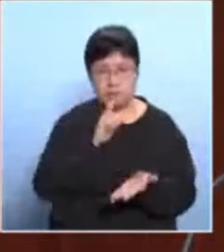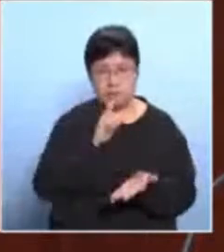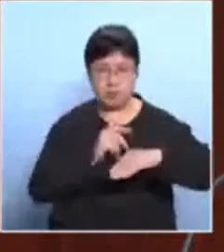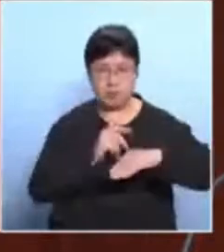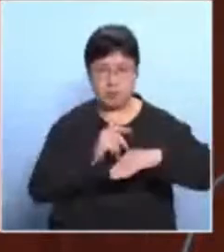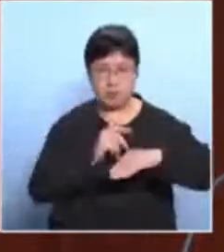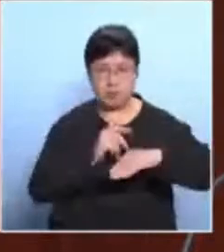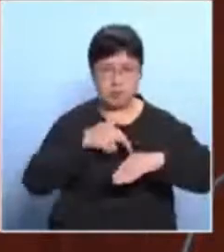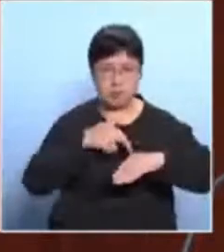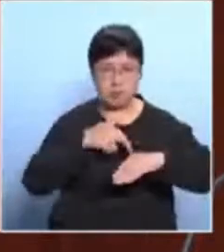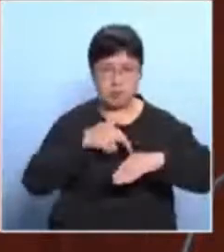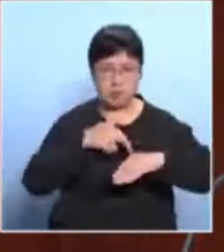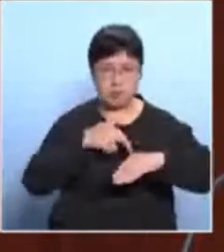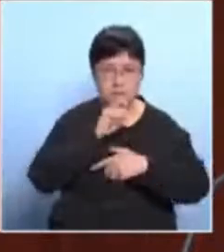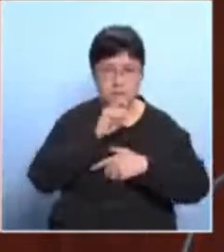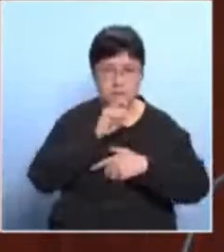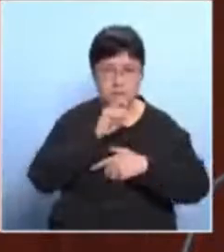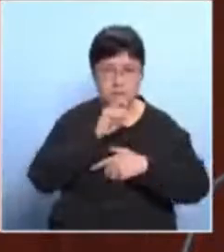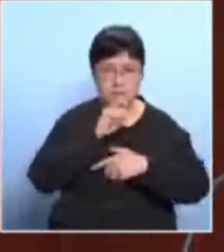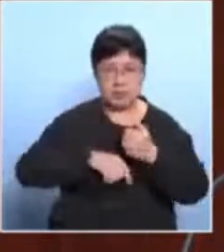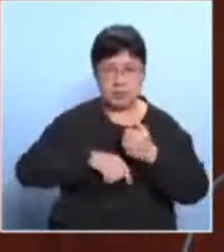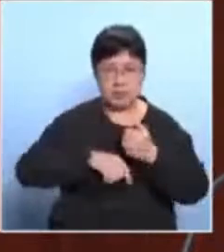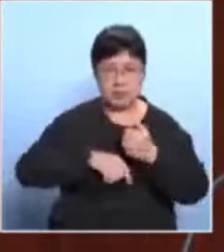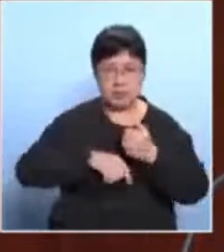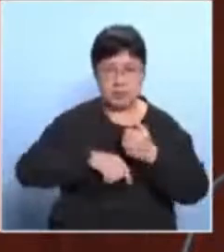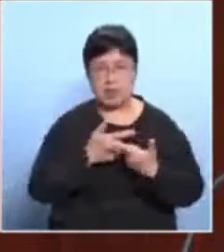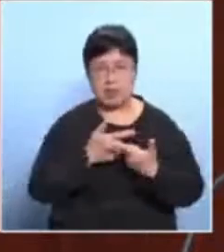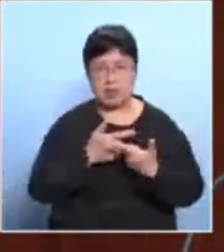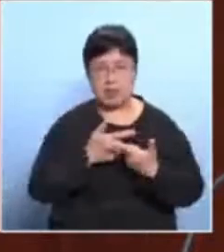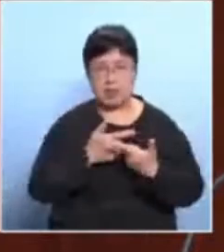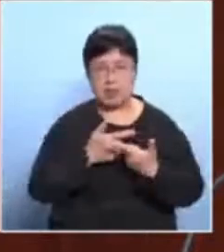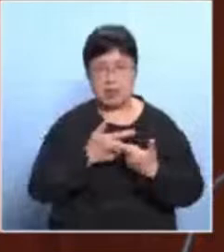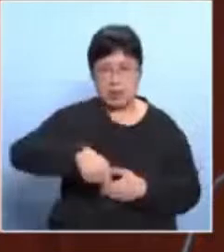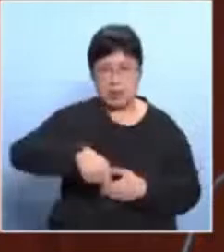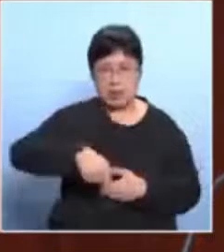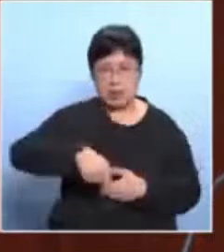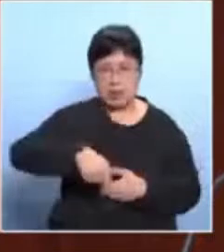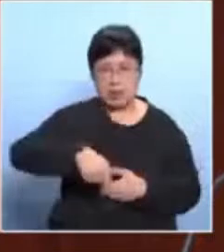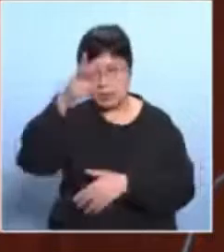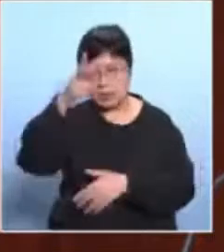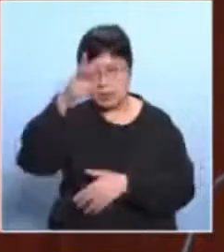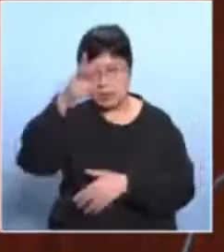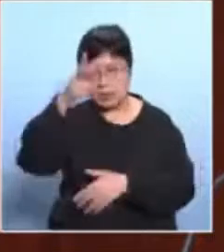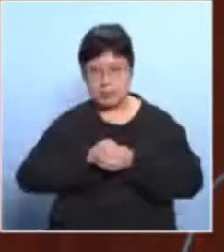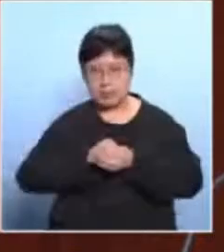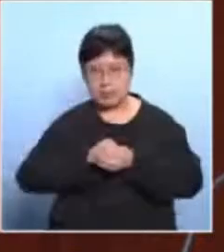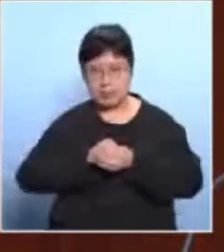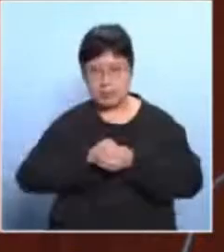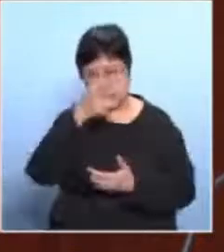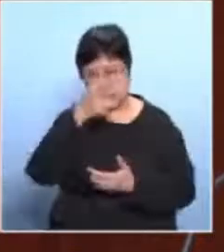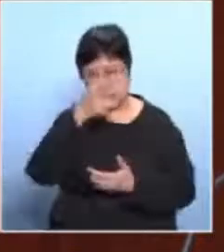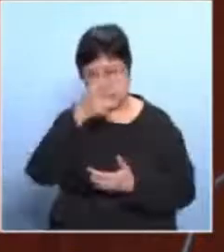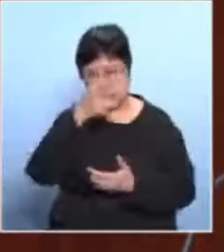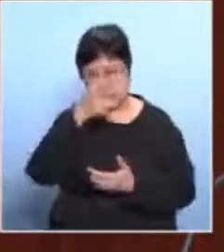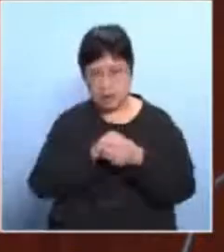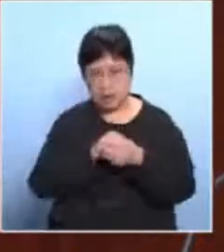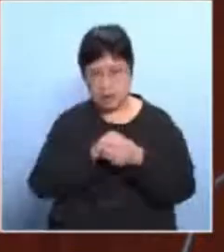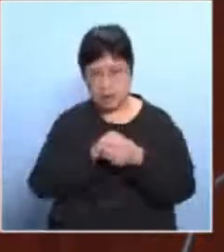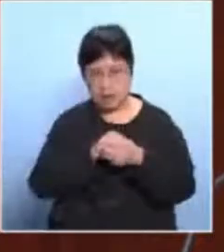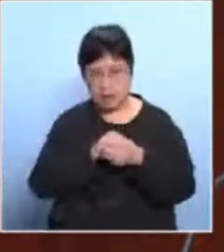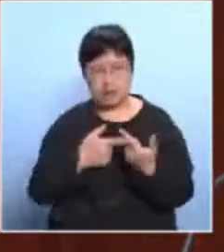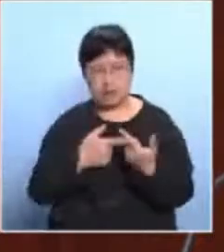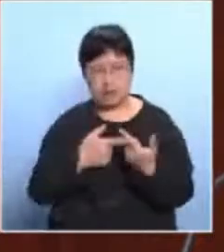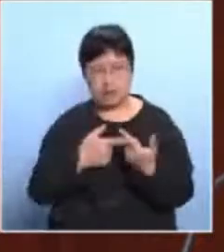supporting infrastructure, land approval, public-private partnership, etc., are in active support of the relevant developments to